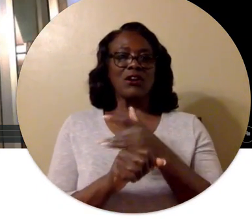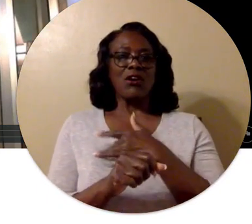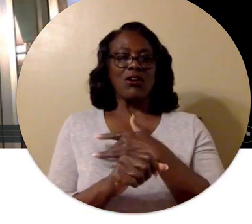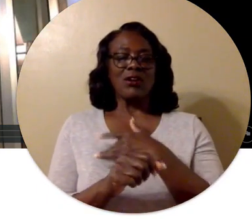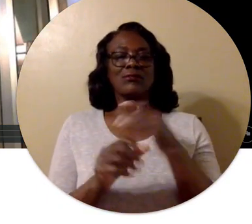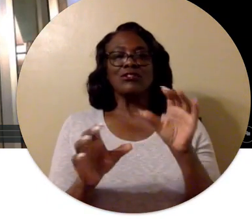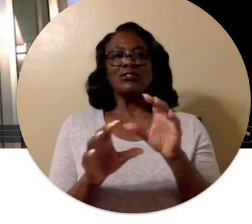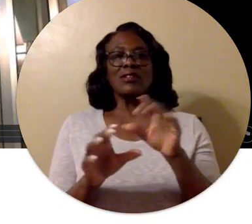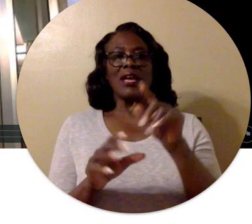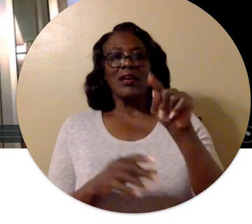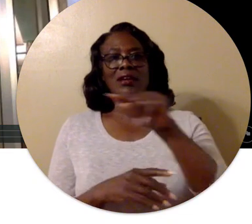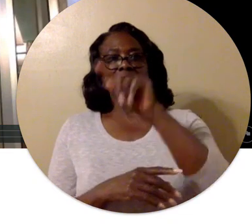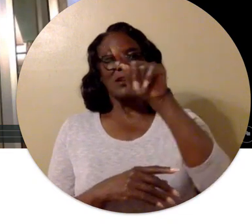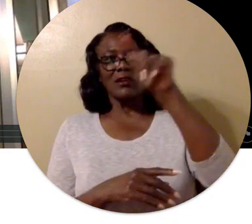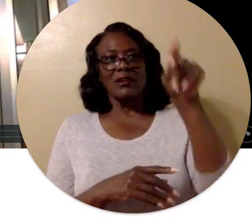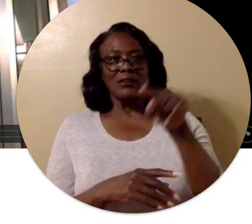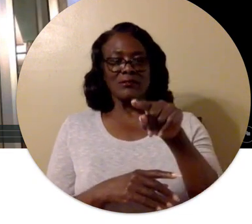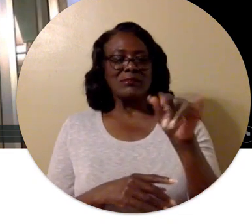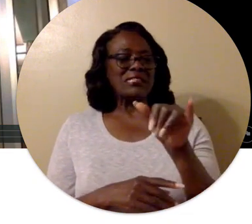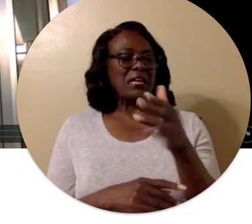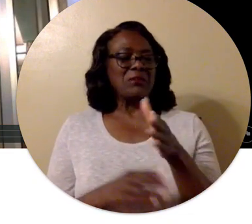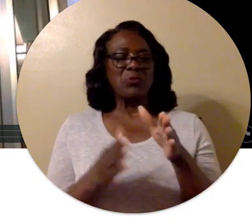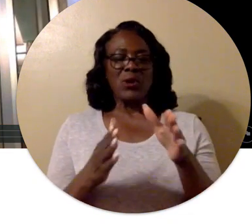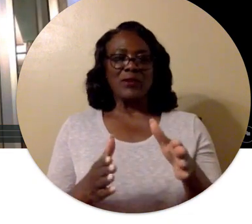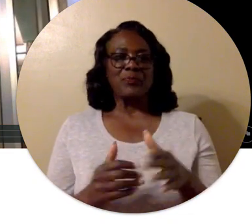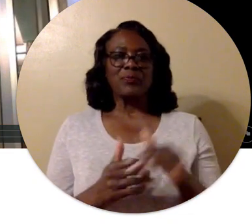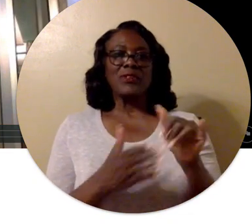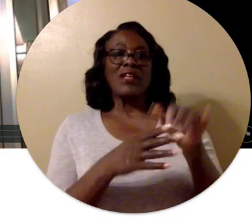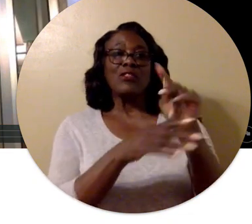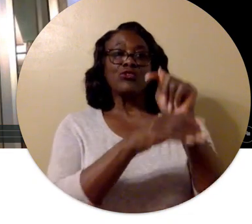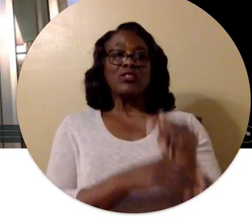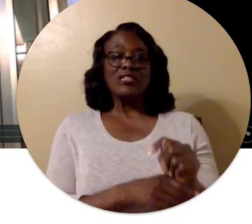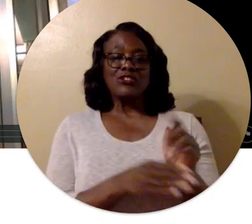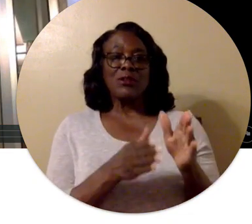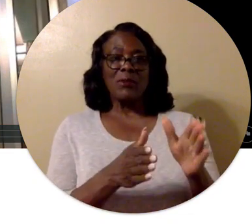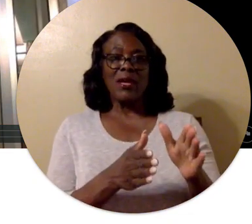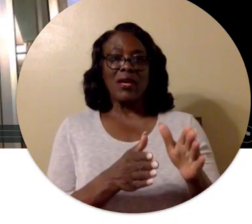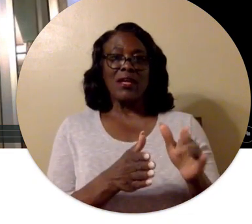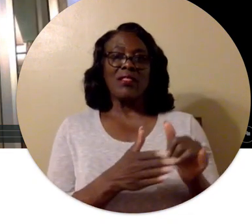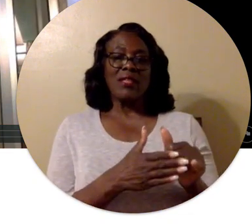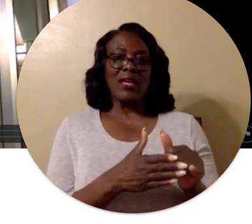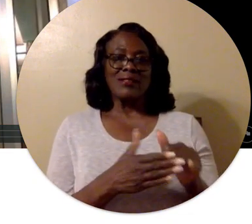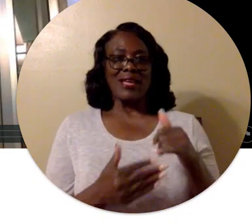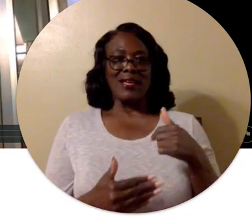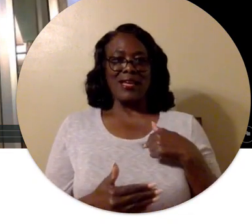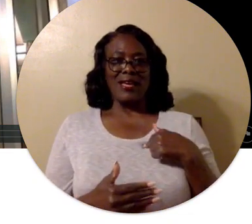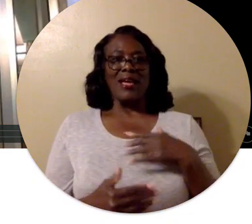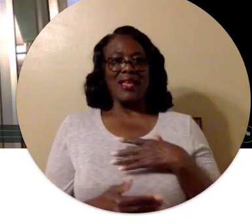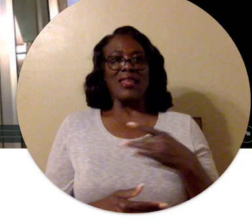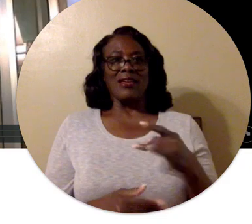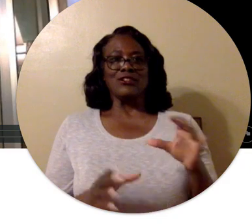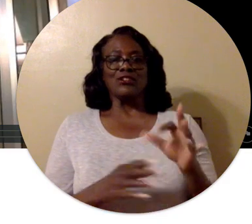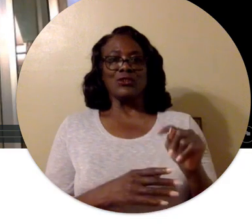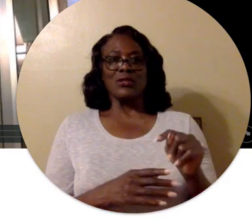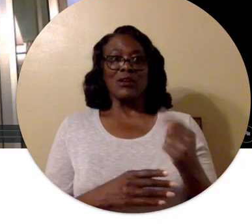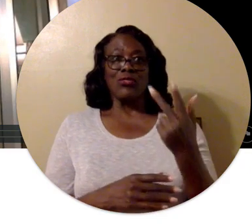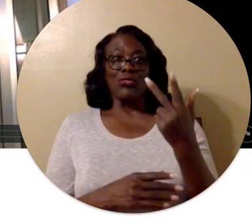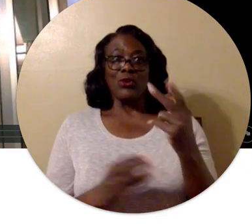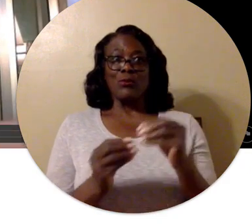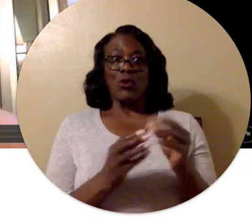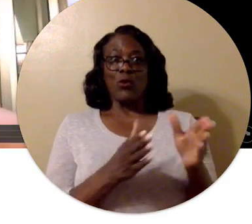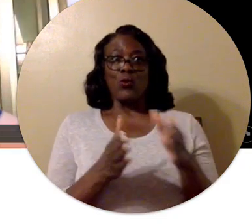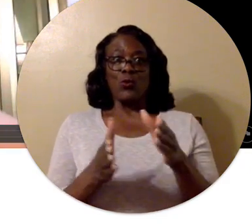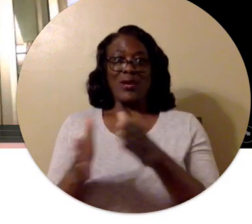do the same with the 8 over here. So this is our traditional method. This is the first way. This is the way that I like to do it. We've got 3 more ways, so let's keep